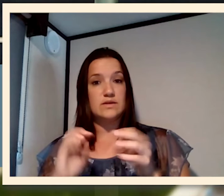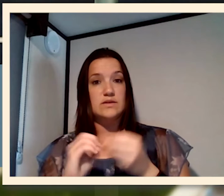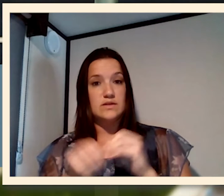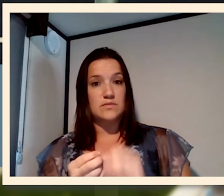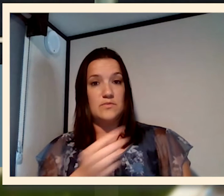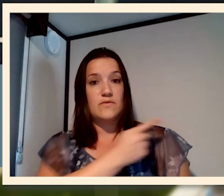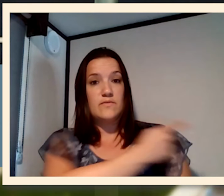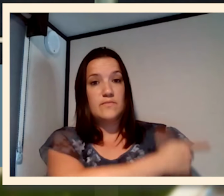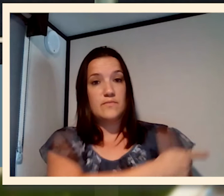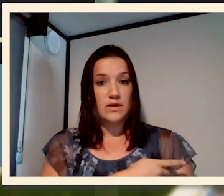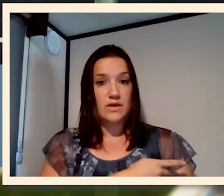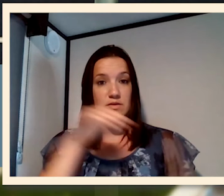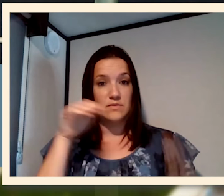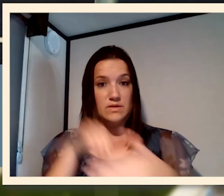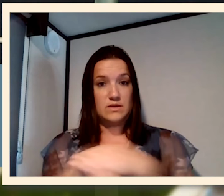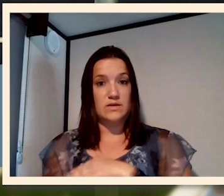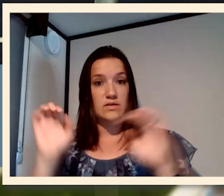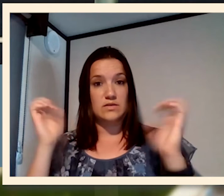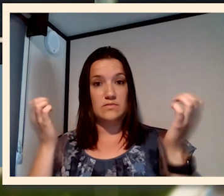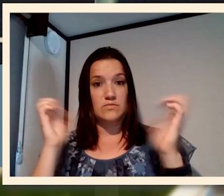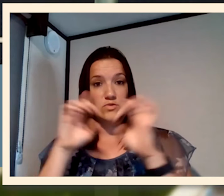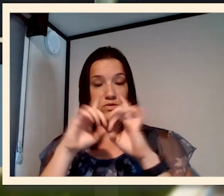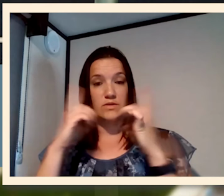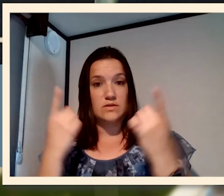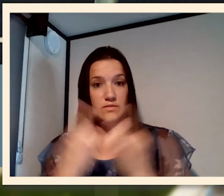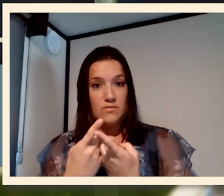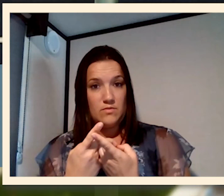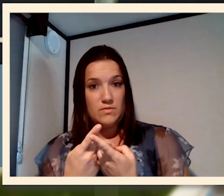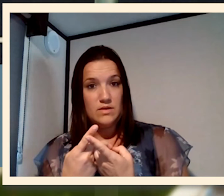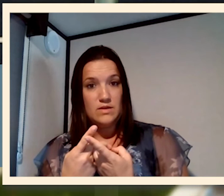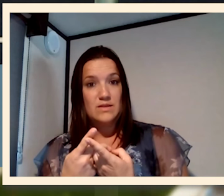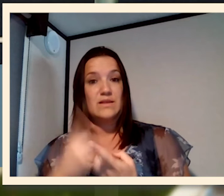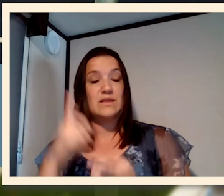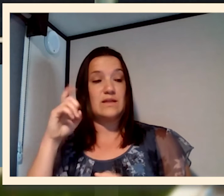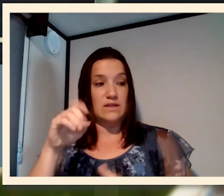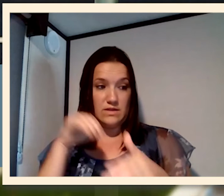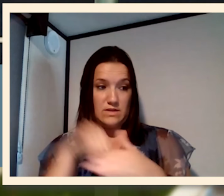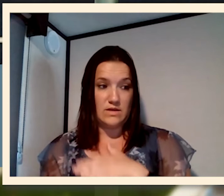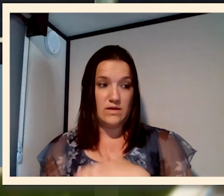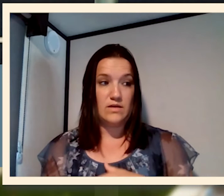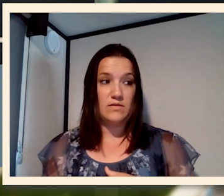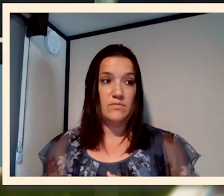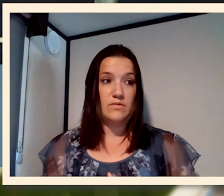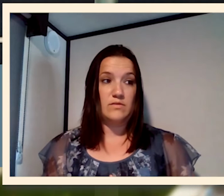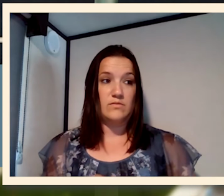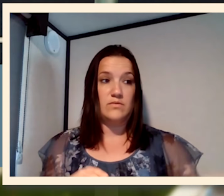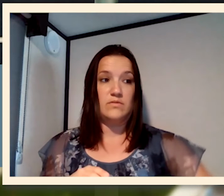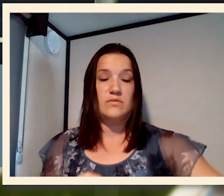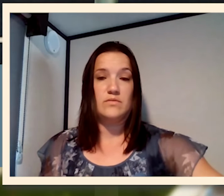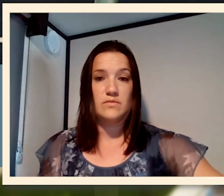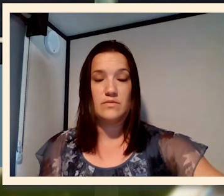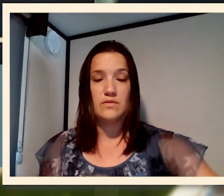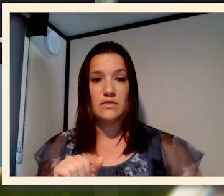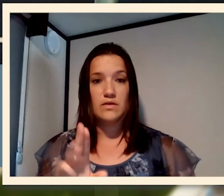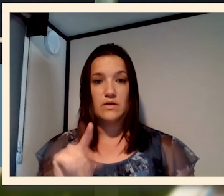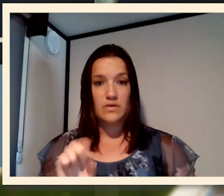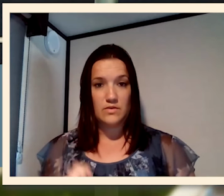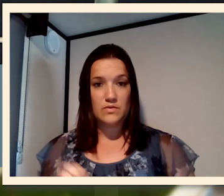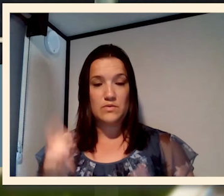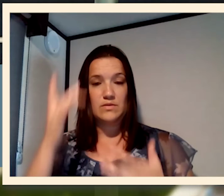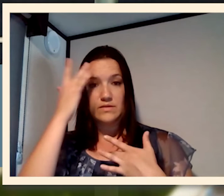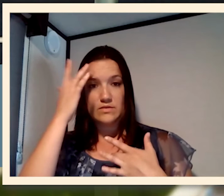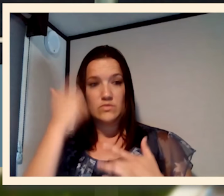an increasing number of patients coming to the ED that it was determined that they needed to be admitted. They were